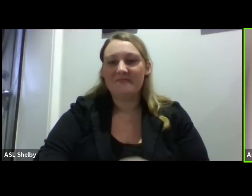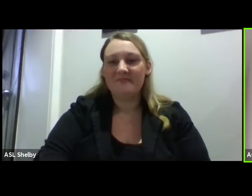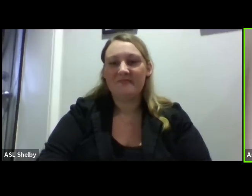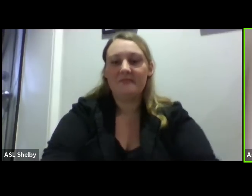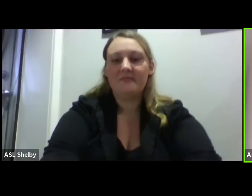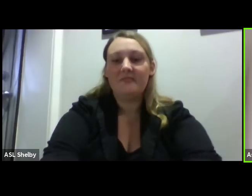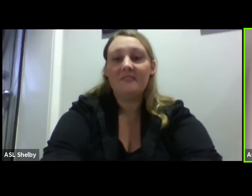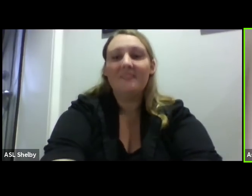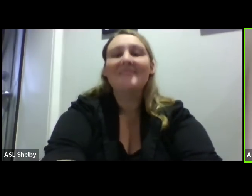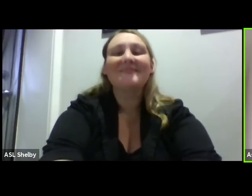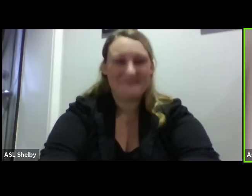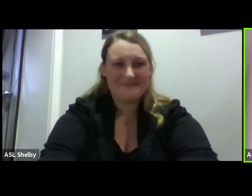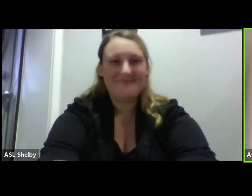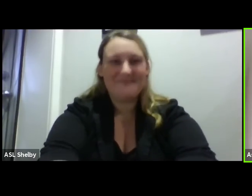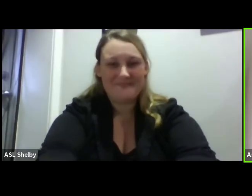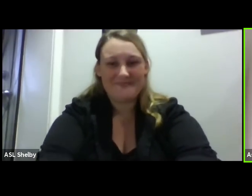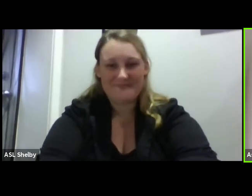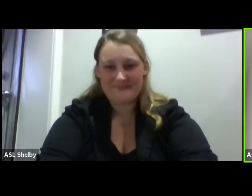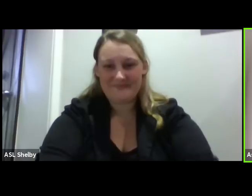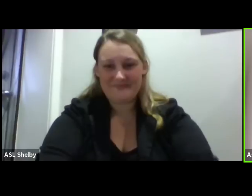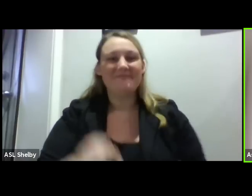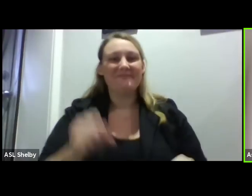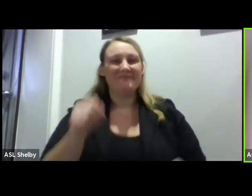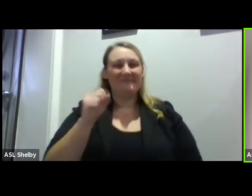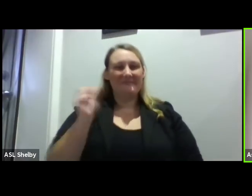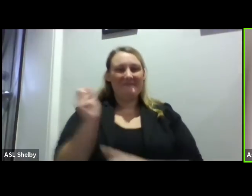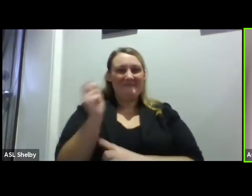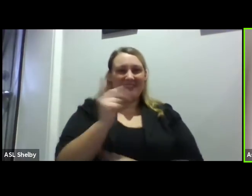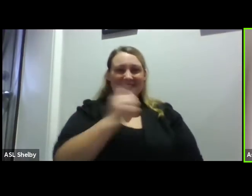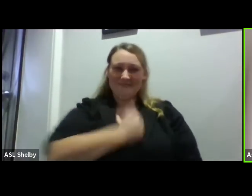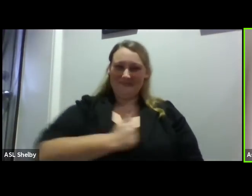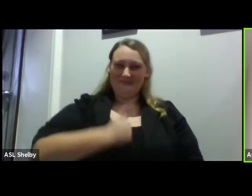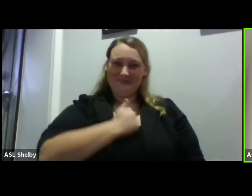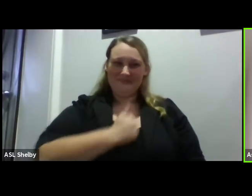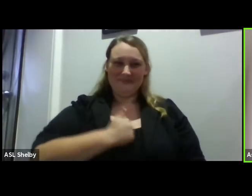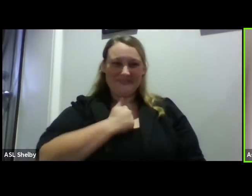Can you hear me? I apologize.